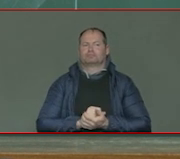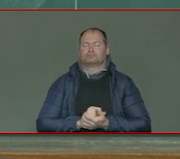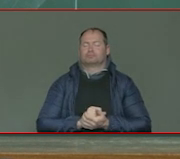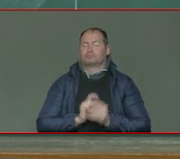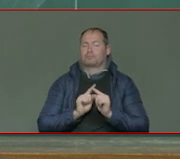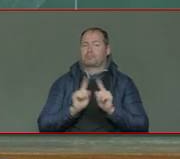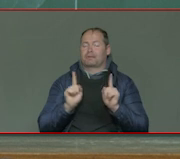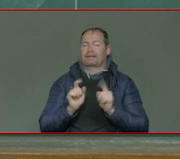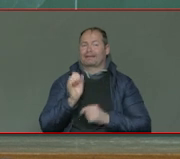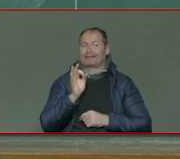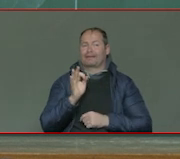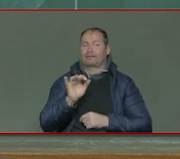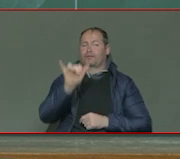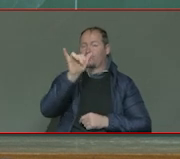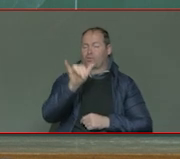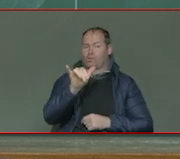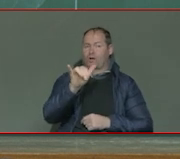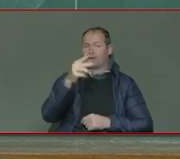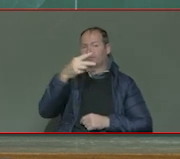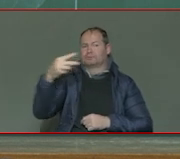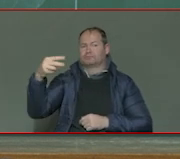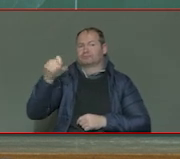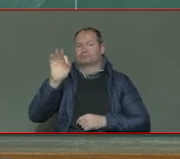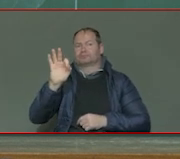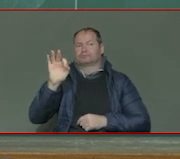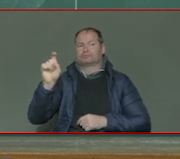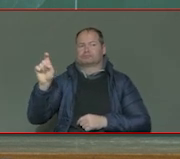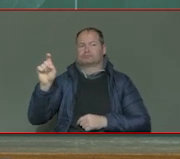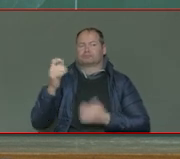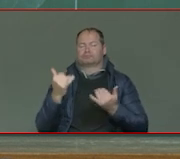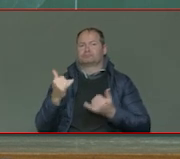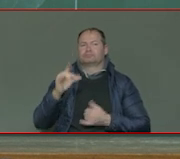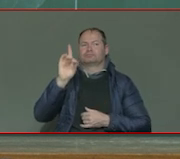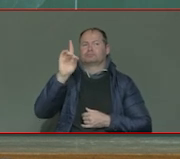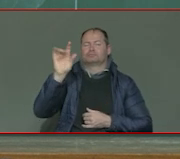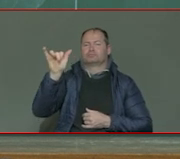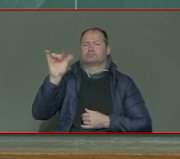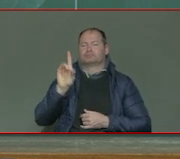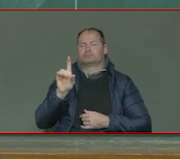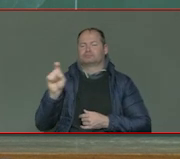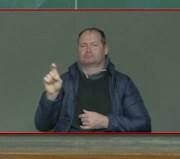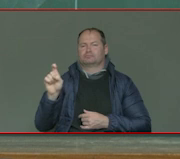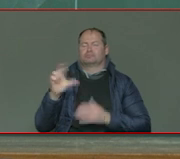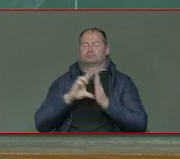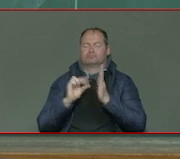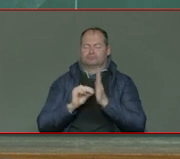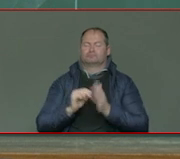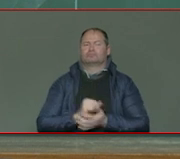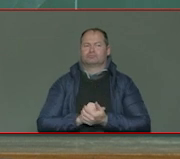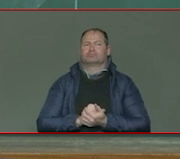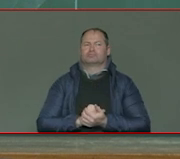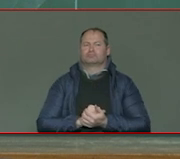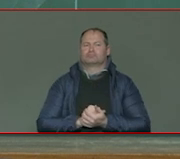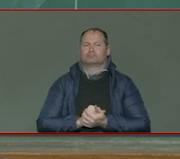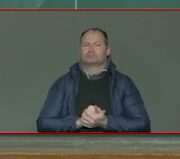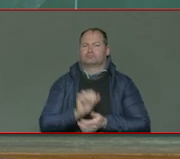But if the function is y equal to 3x squared, then dy over dx is the notation for the derivative. Okay, before we get